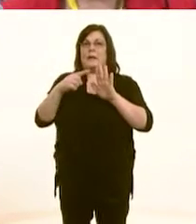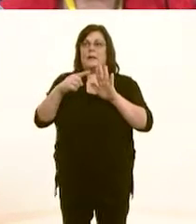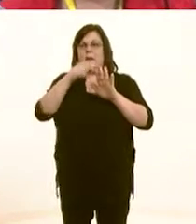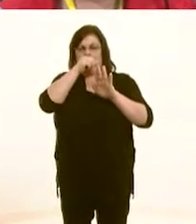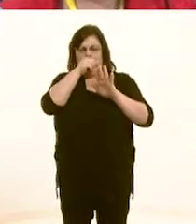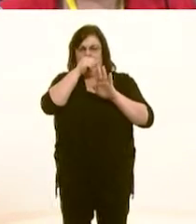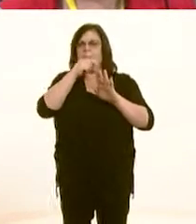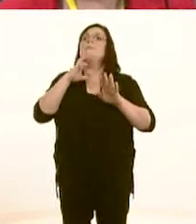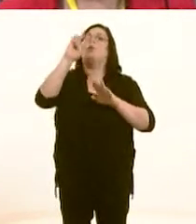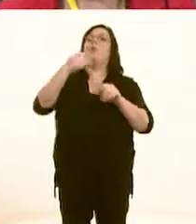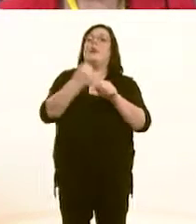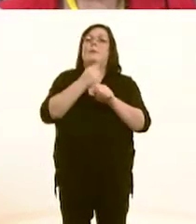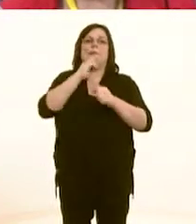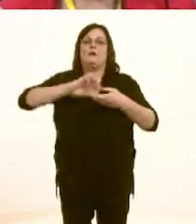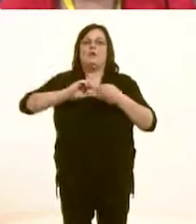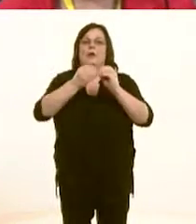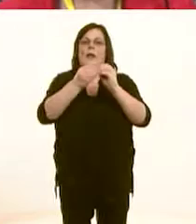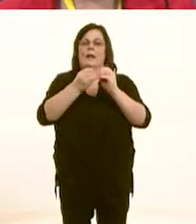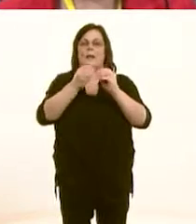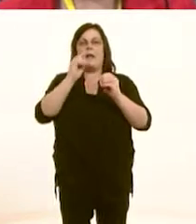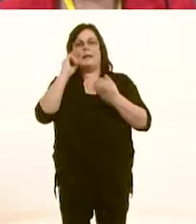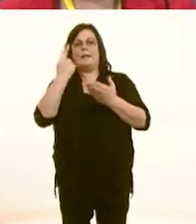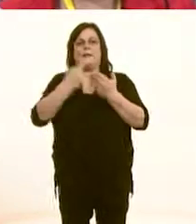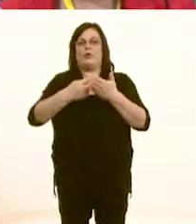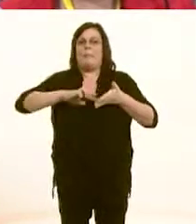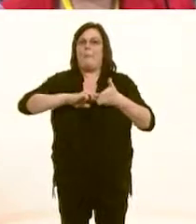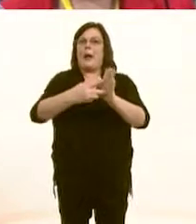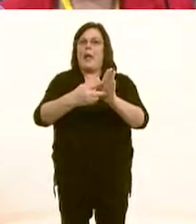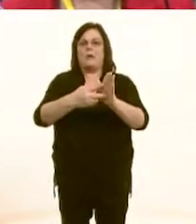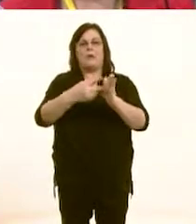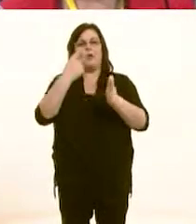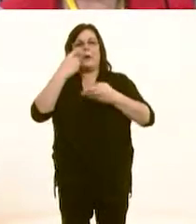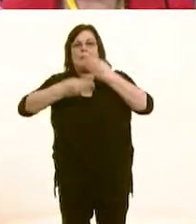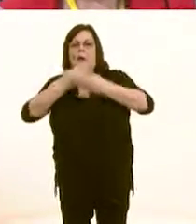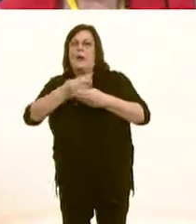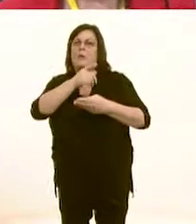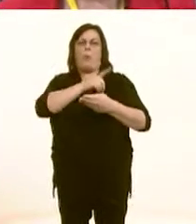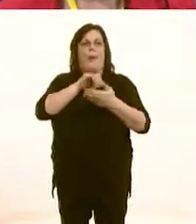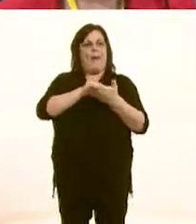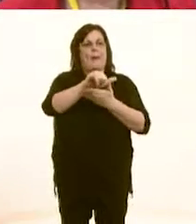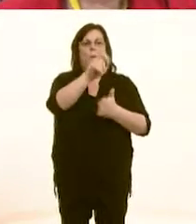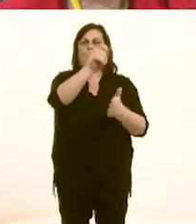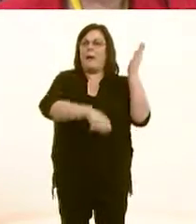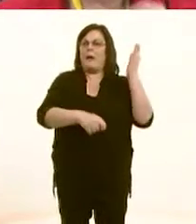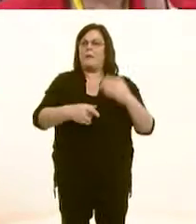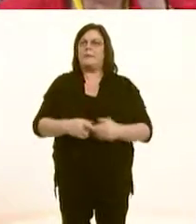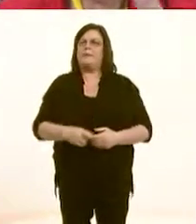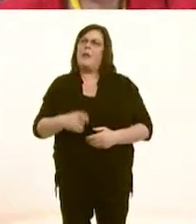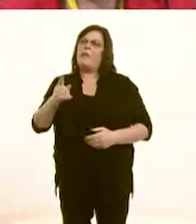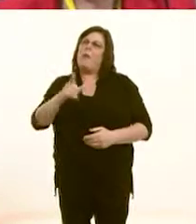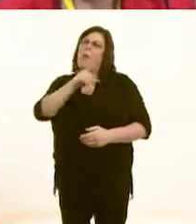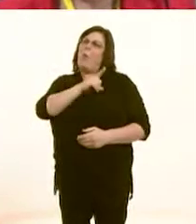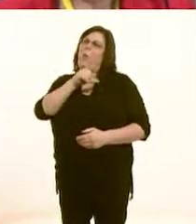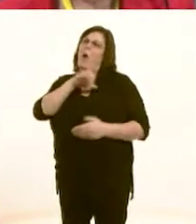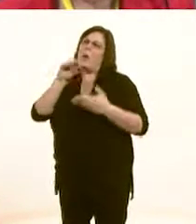benefits rationalisation plan as part of its business case for purchasing the airport. Can this be one of the reasons why you managed to